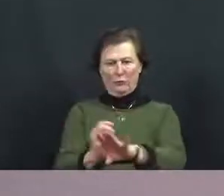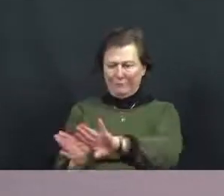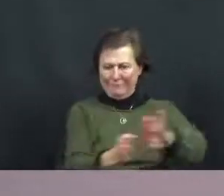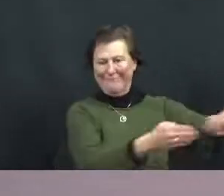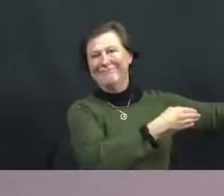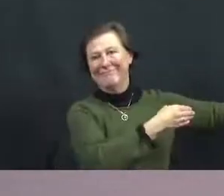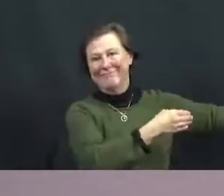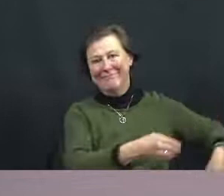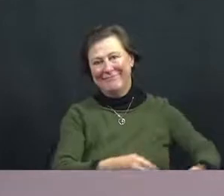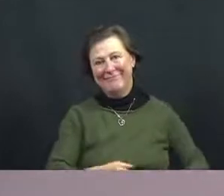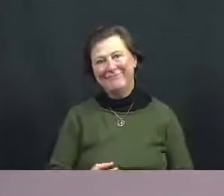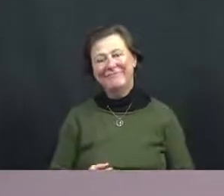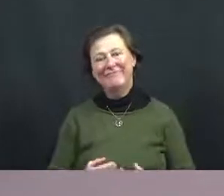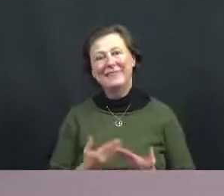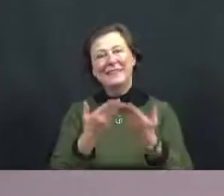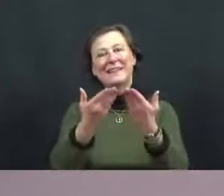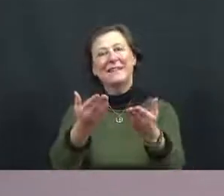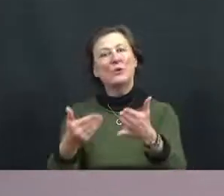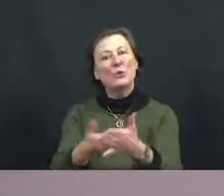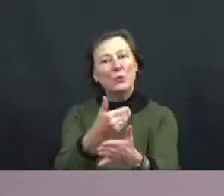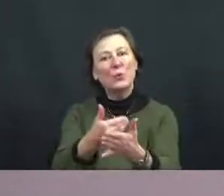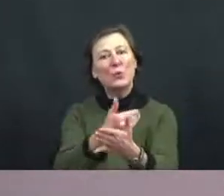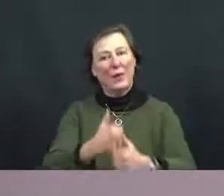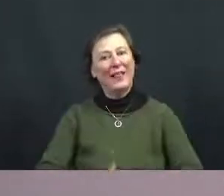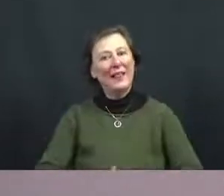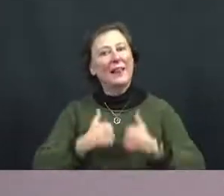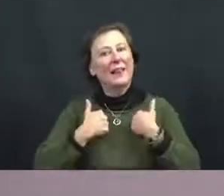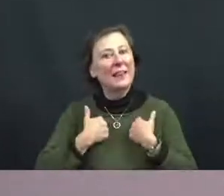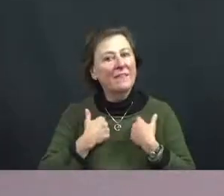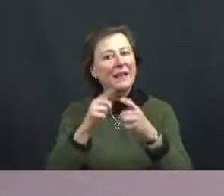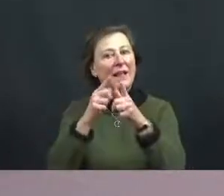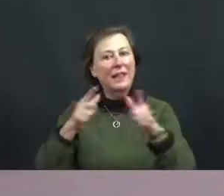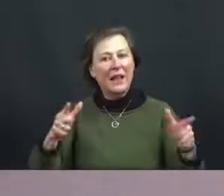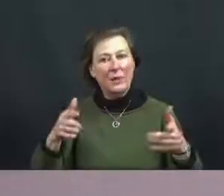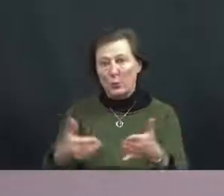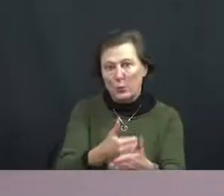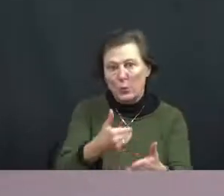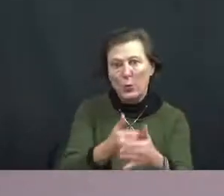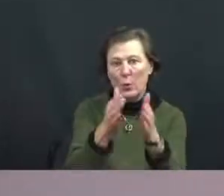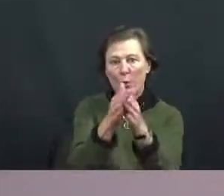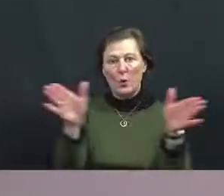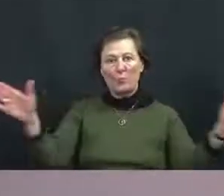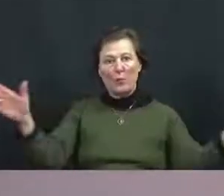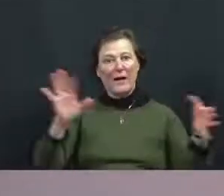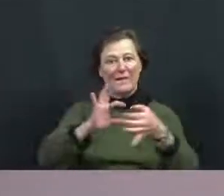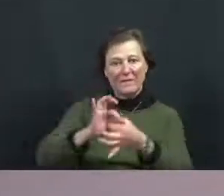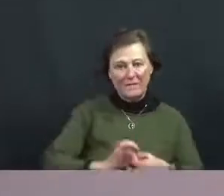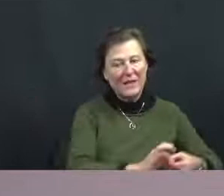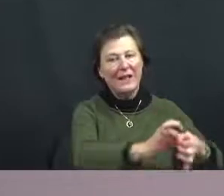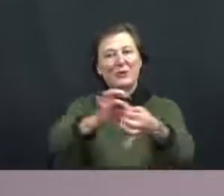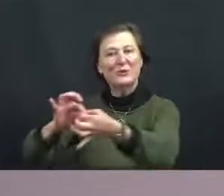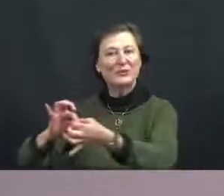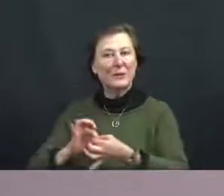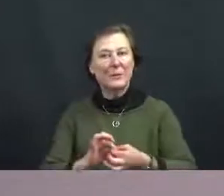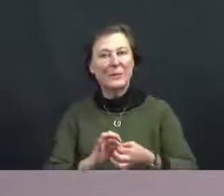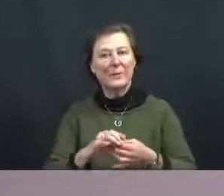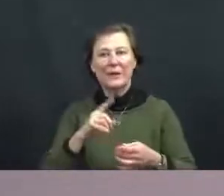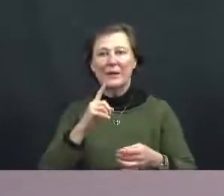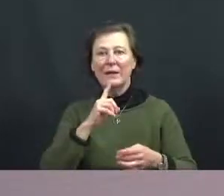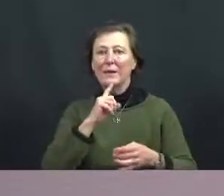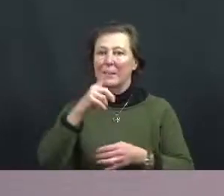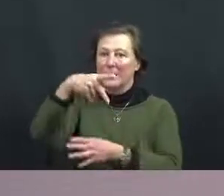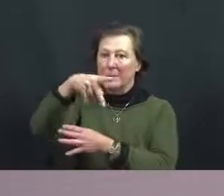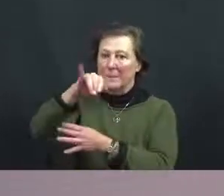to new and living language, to new and broader fellowship. It is a pilgrim